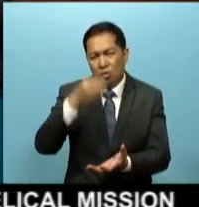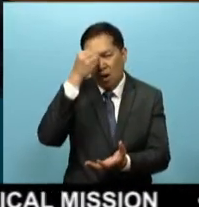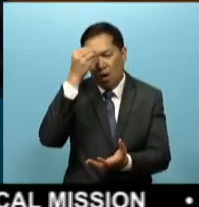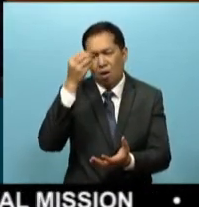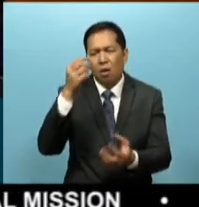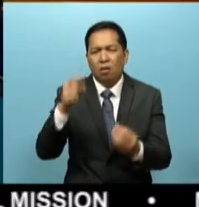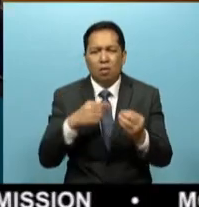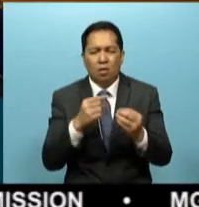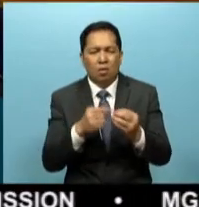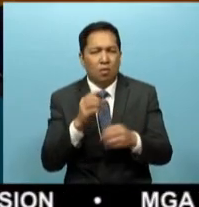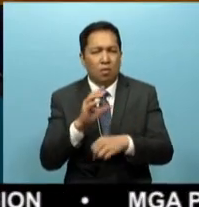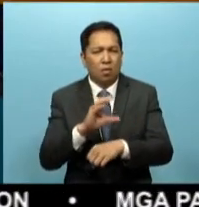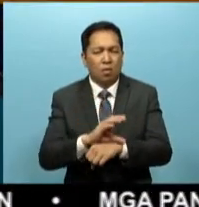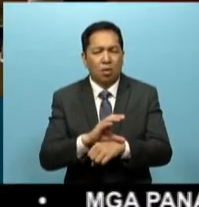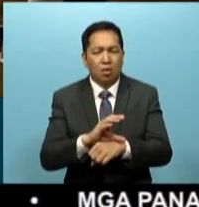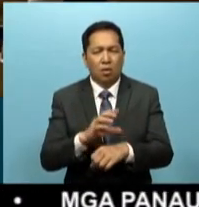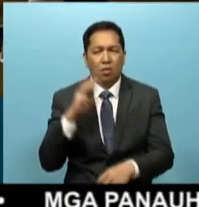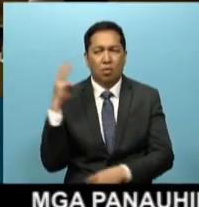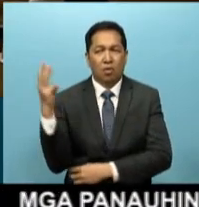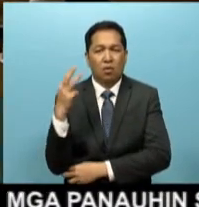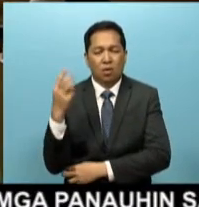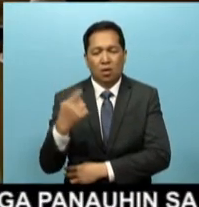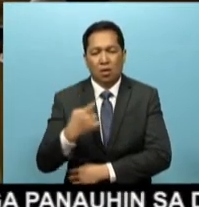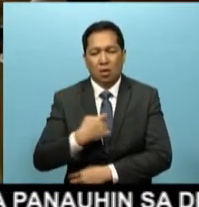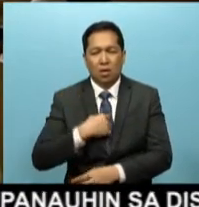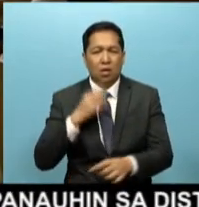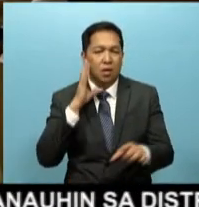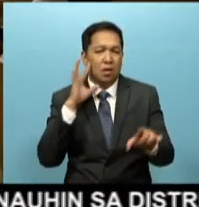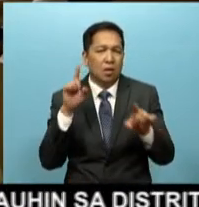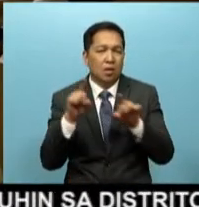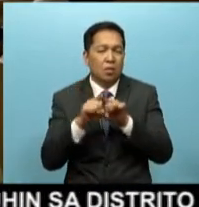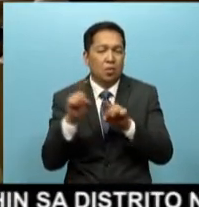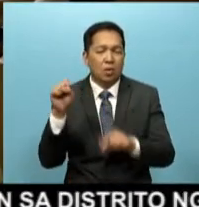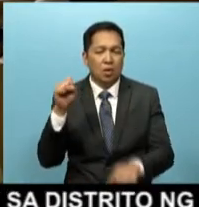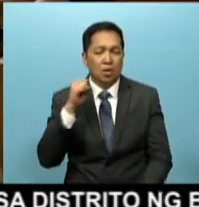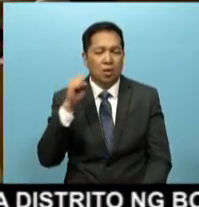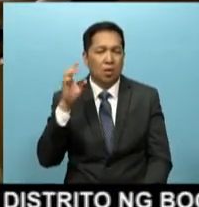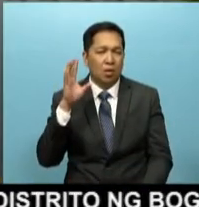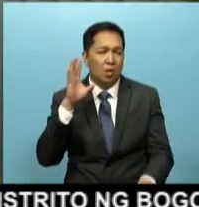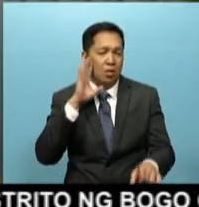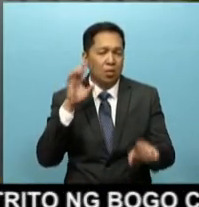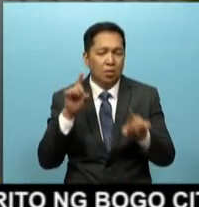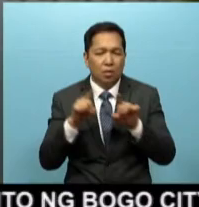church. From Kent, Washington, I'm Sister Frenzel Faharin for Iglesia Ni Cristo News Network.